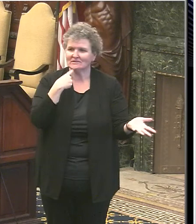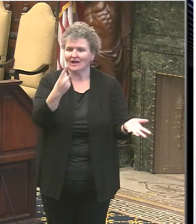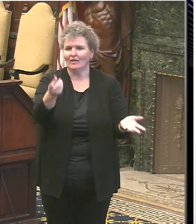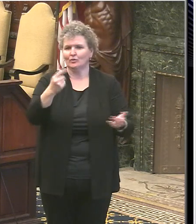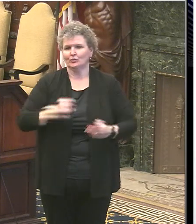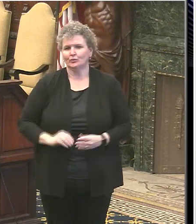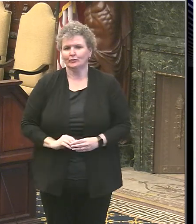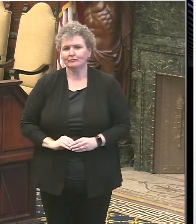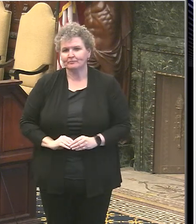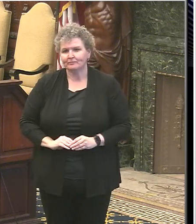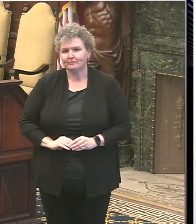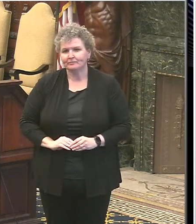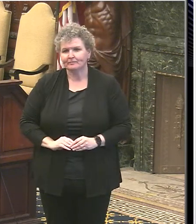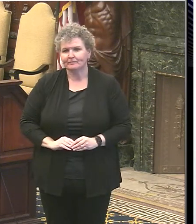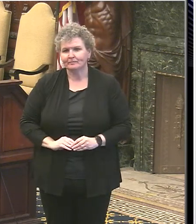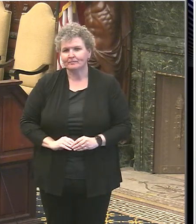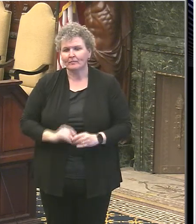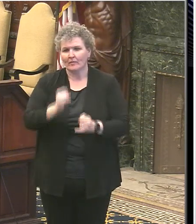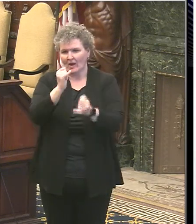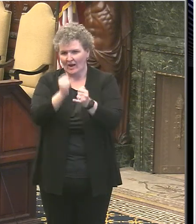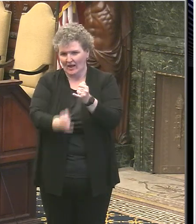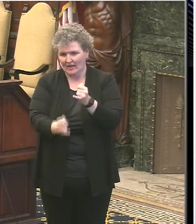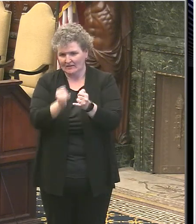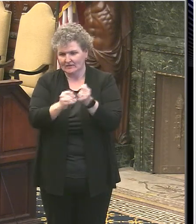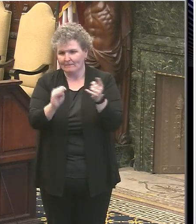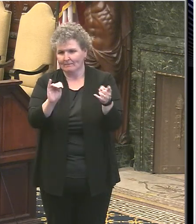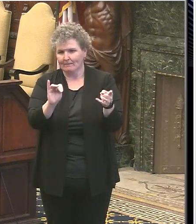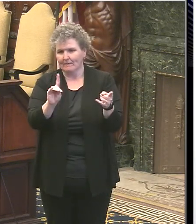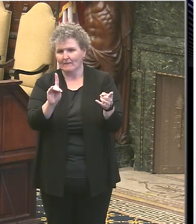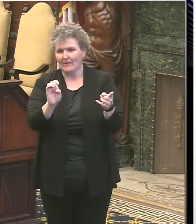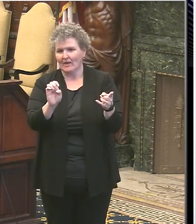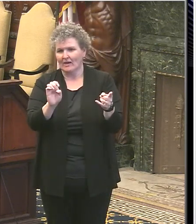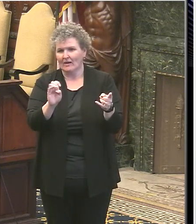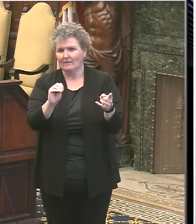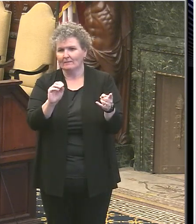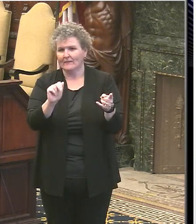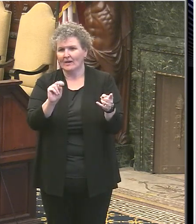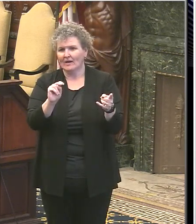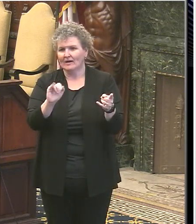you, Mike. And finally today, Manny Smith of CBS 3.